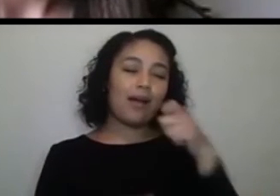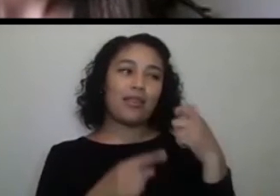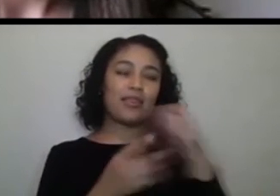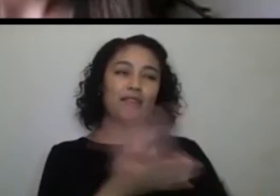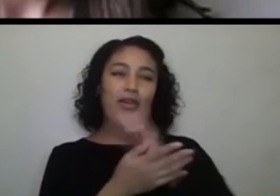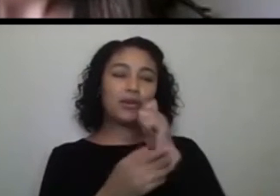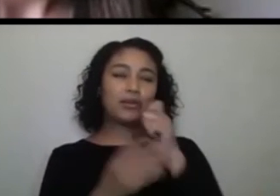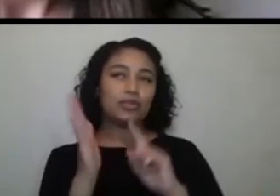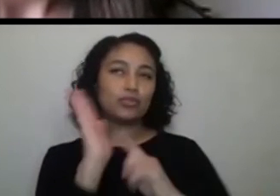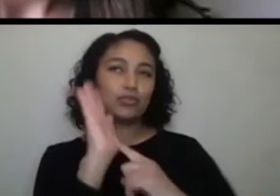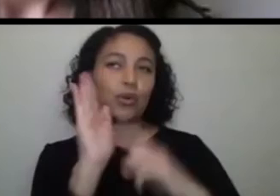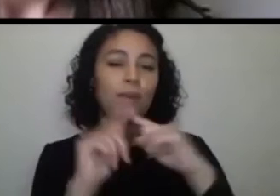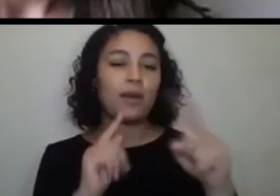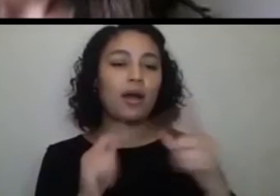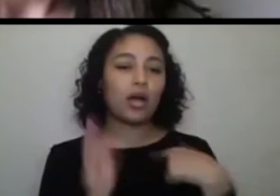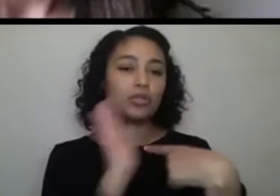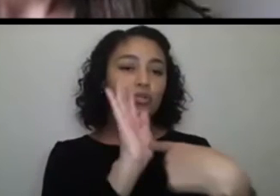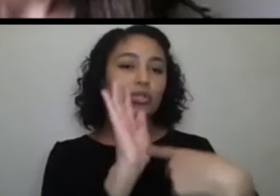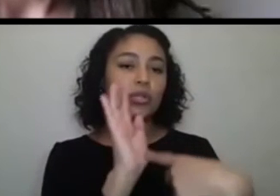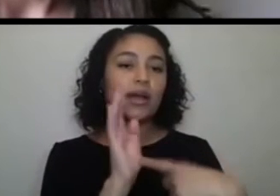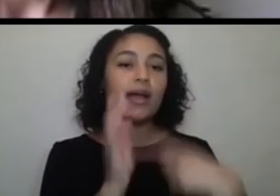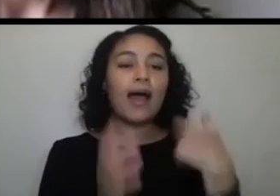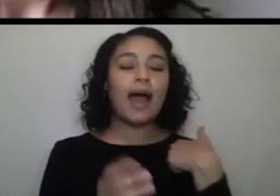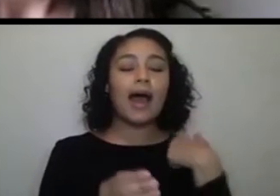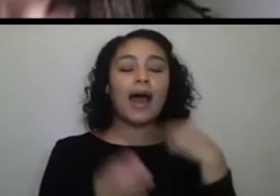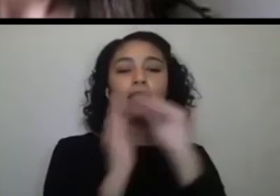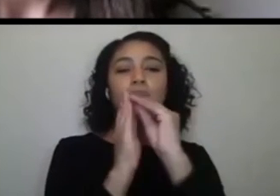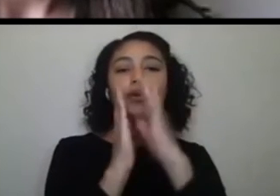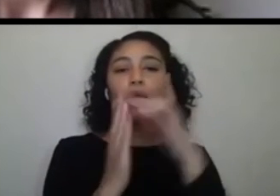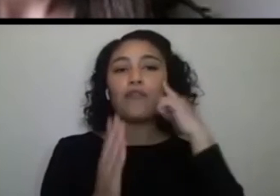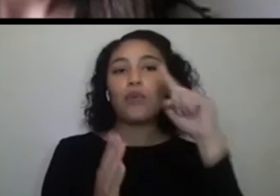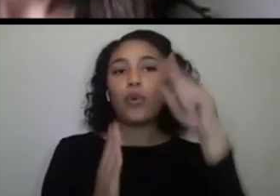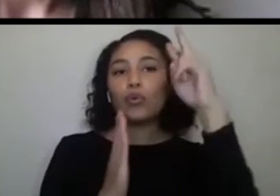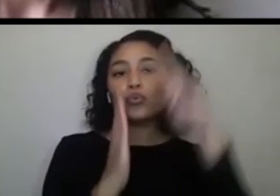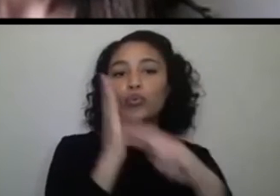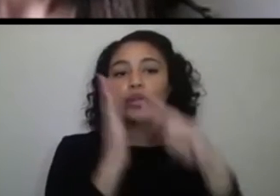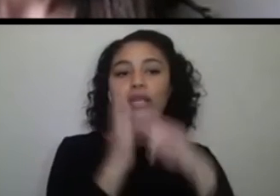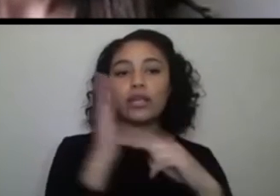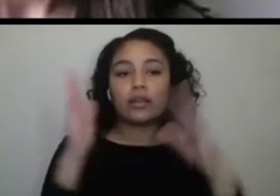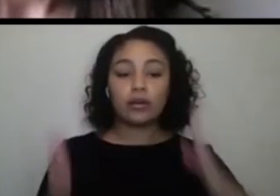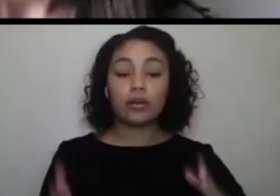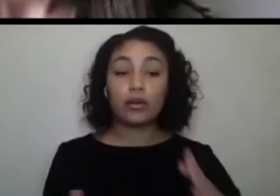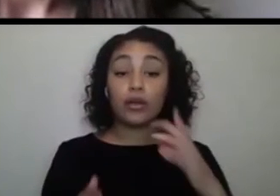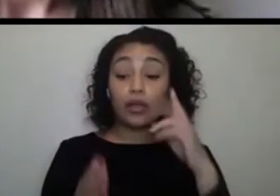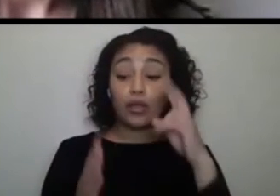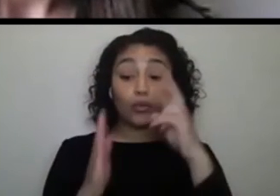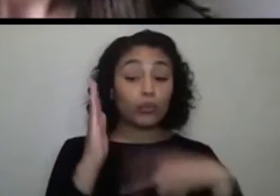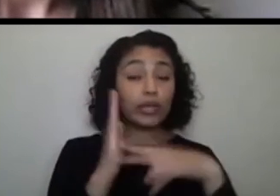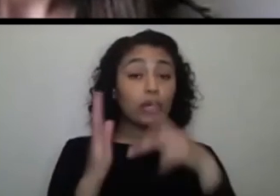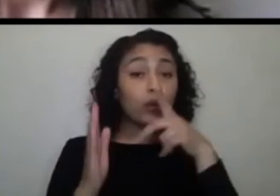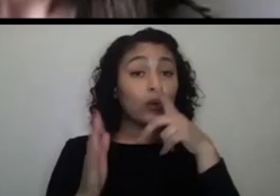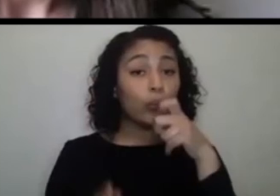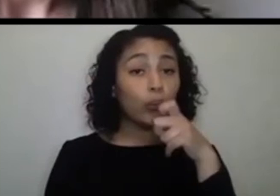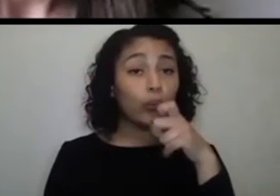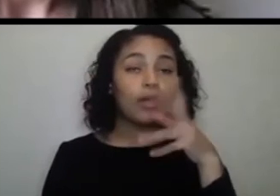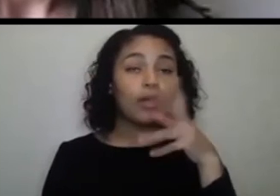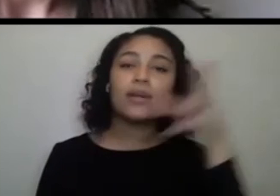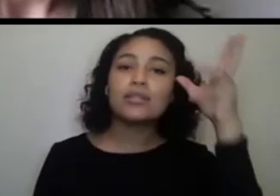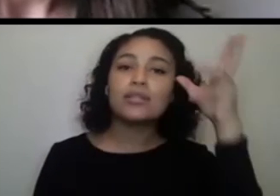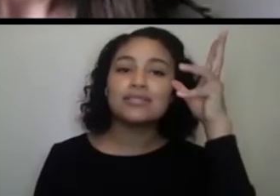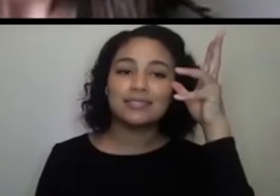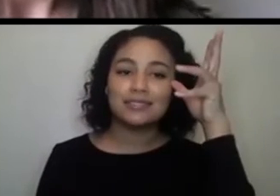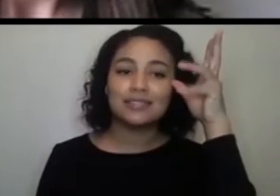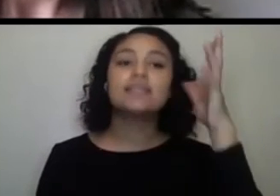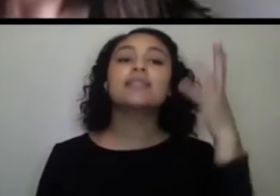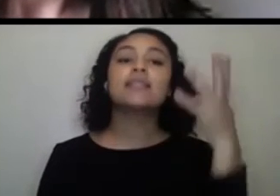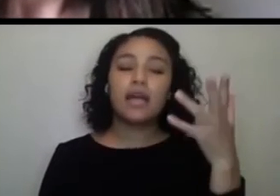you see, it says note to the reader. That's assuming the reader is the parent. And it tells the parent that